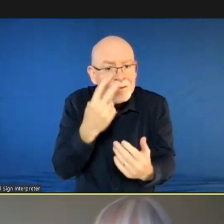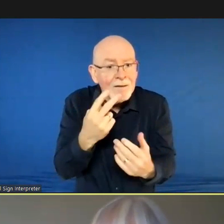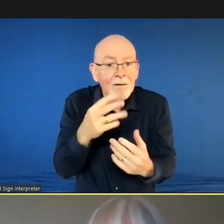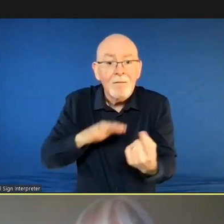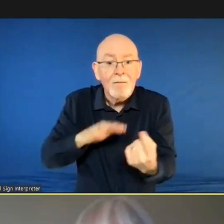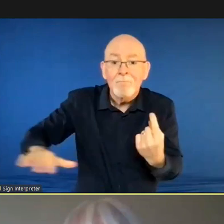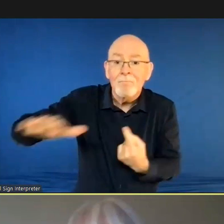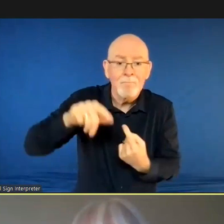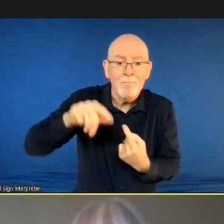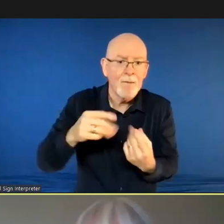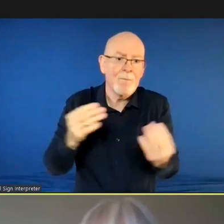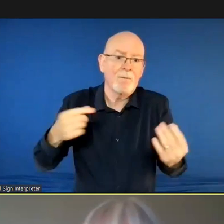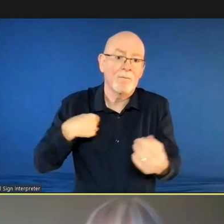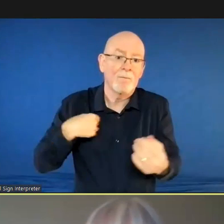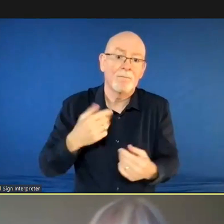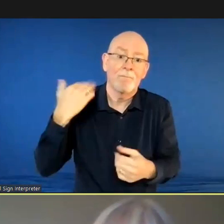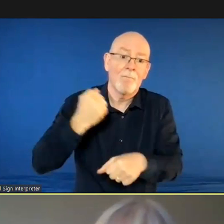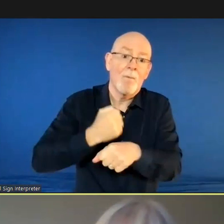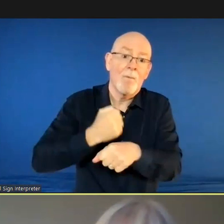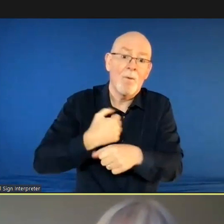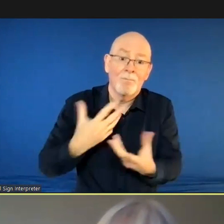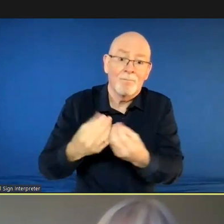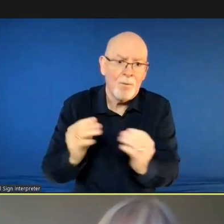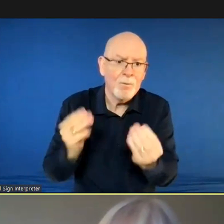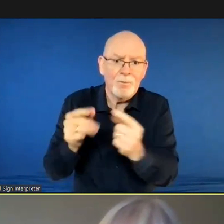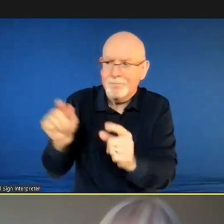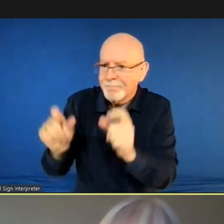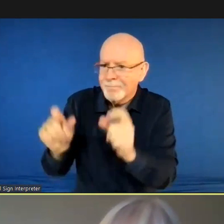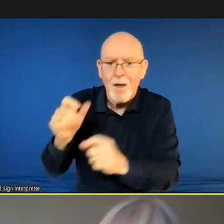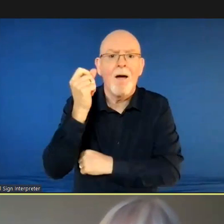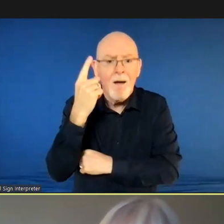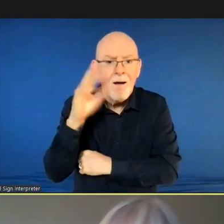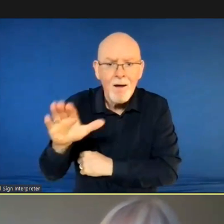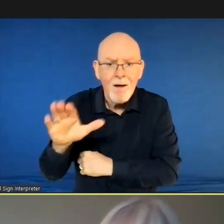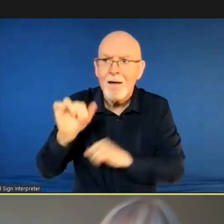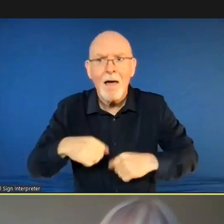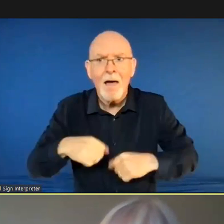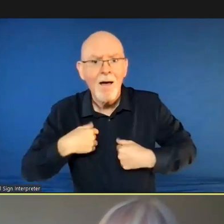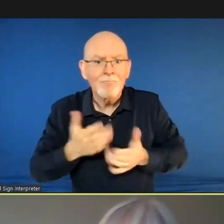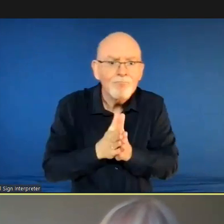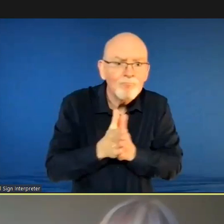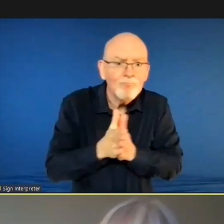piece of research we did a couple of years in South Asia actually found